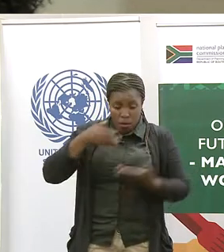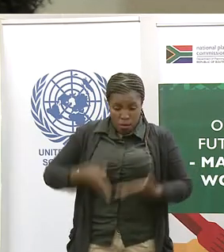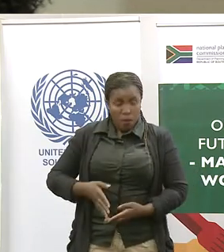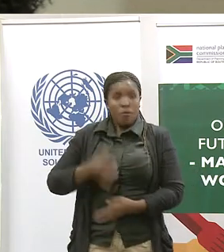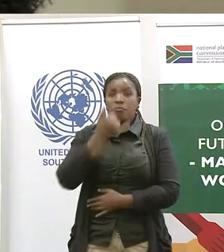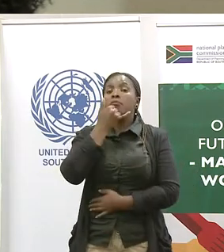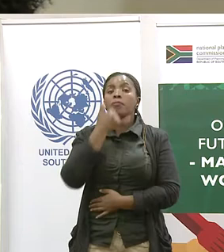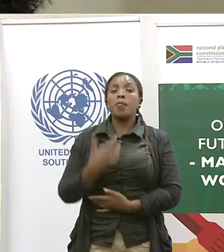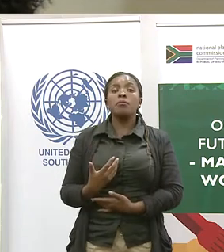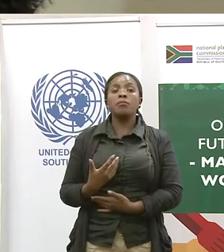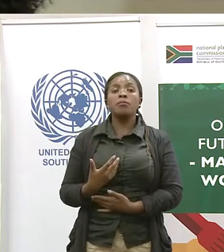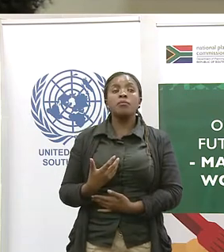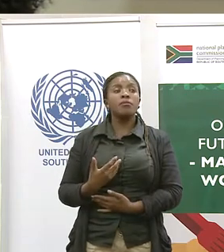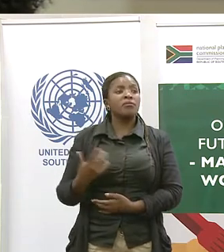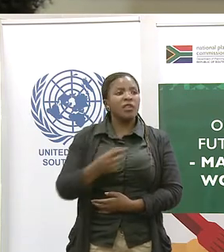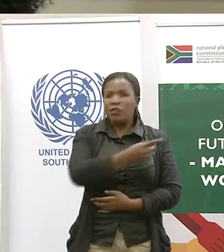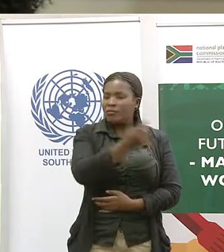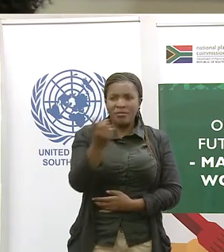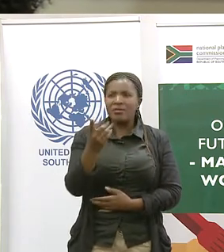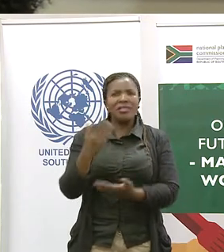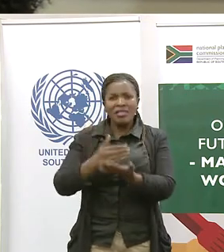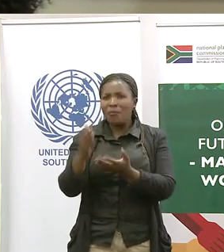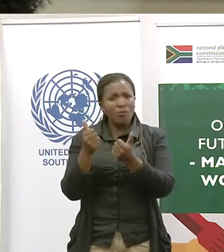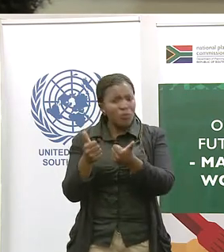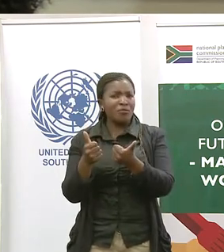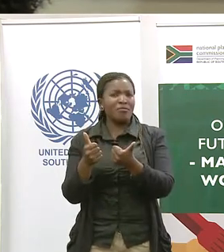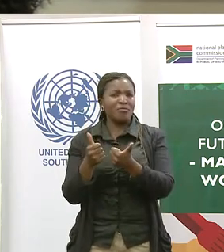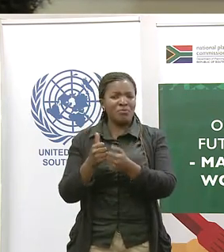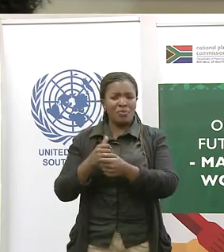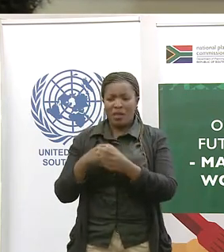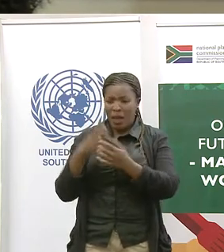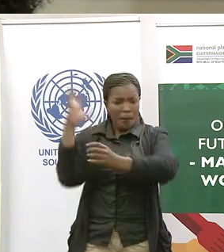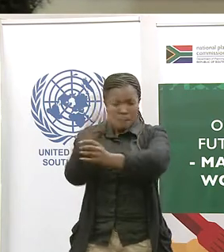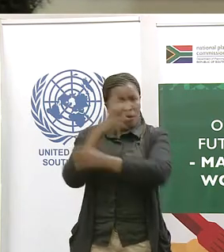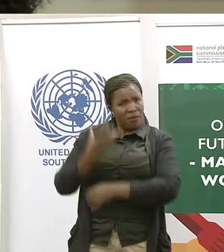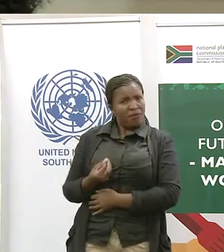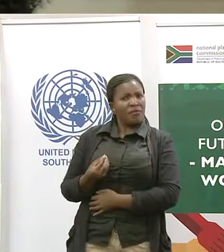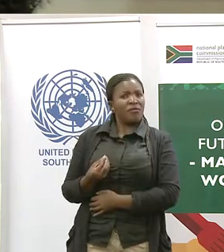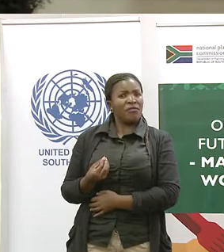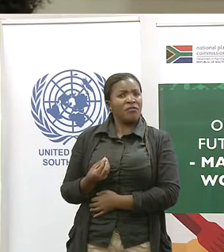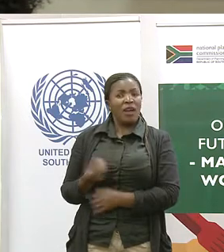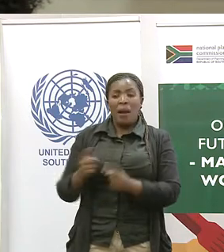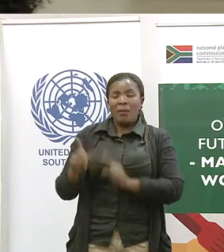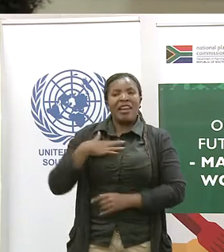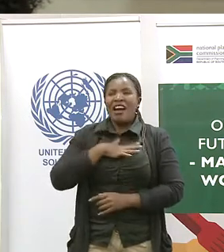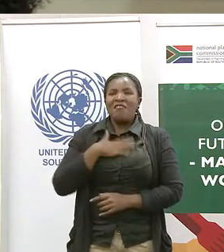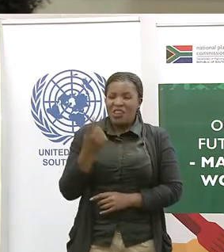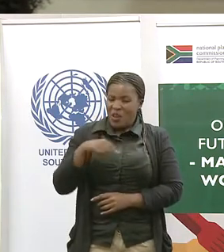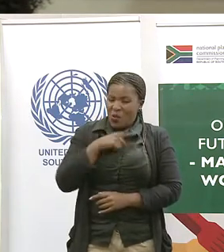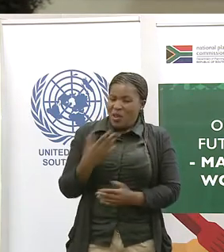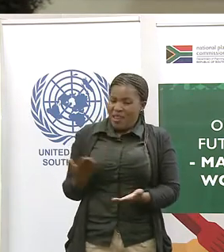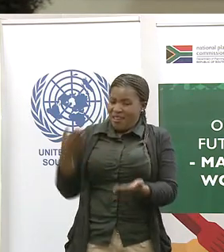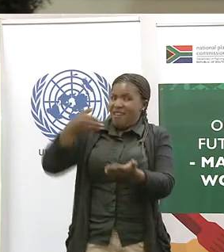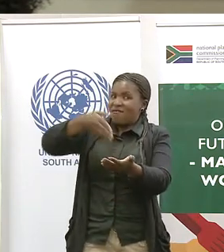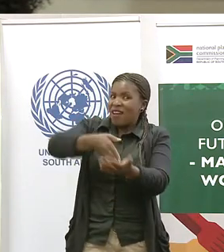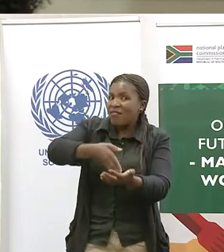you who are empowered and wonderfully empowered so. But I think that we have not got there. We have missed